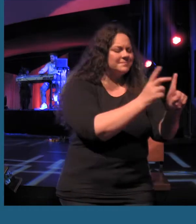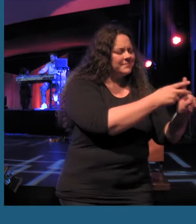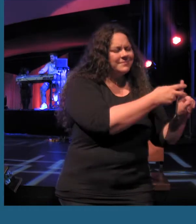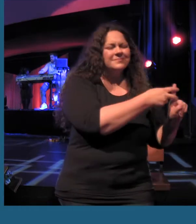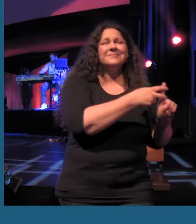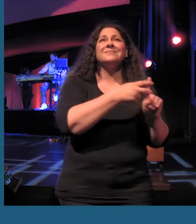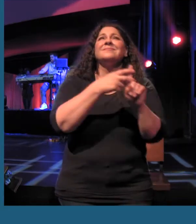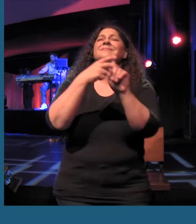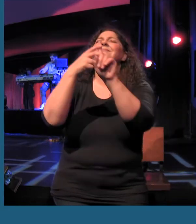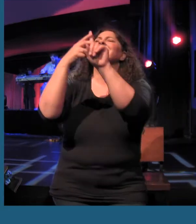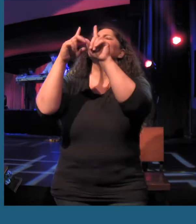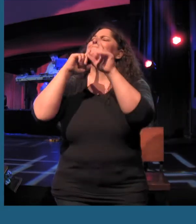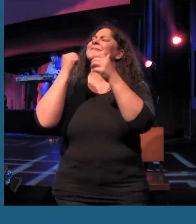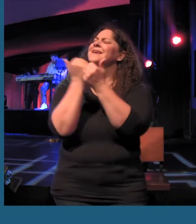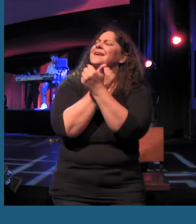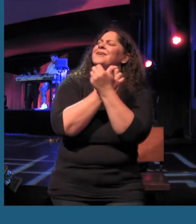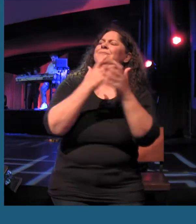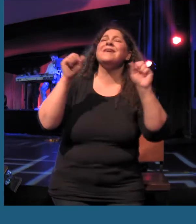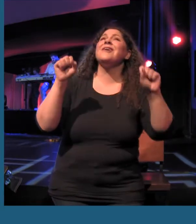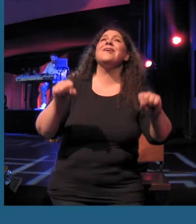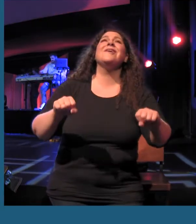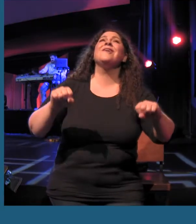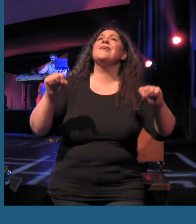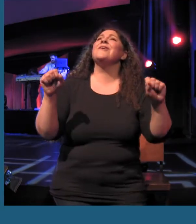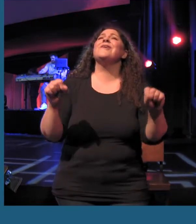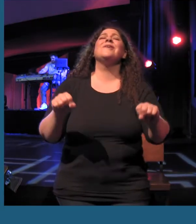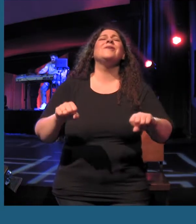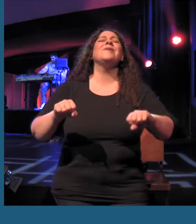save, all things are possible.